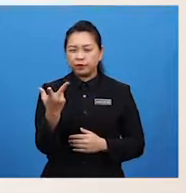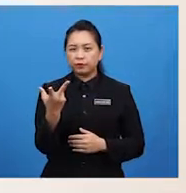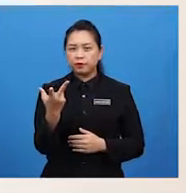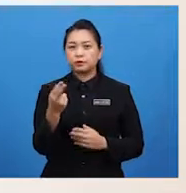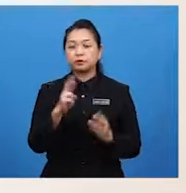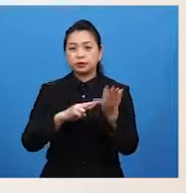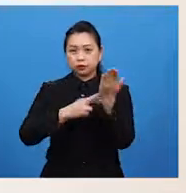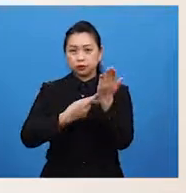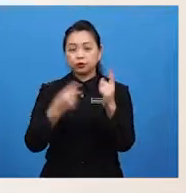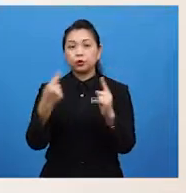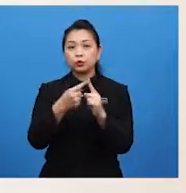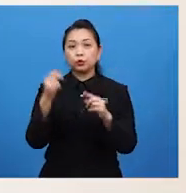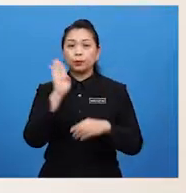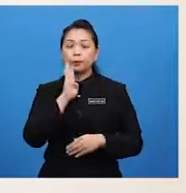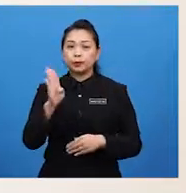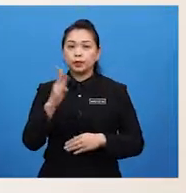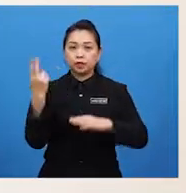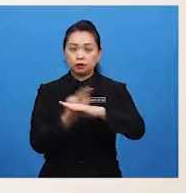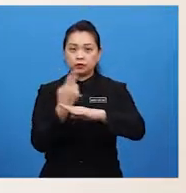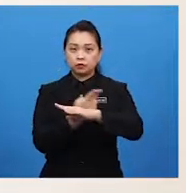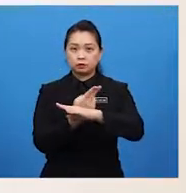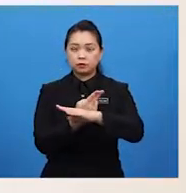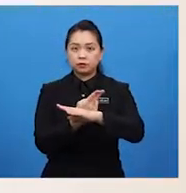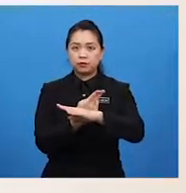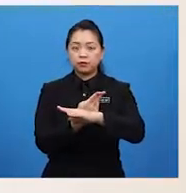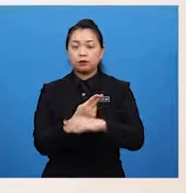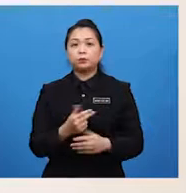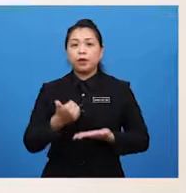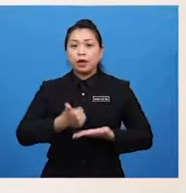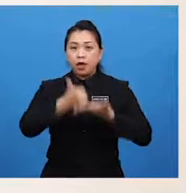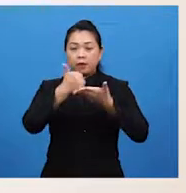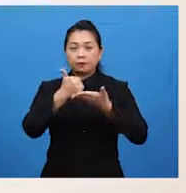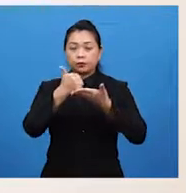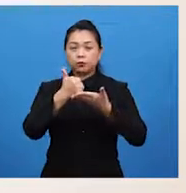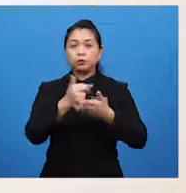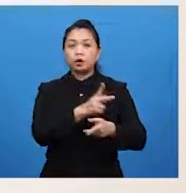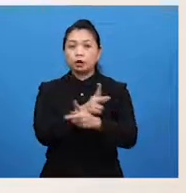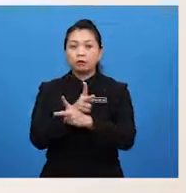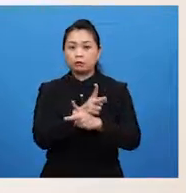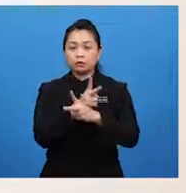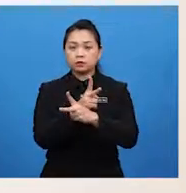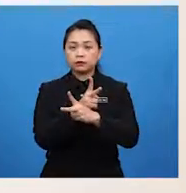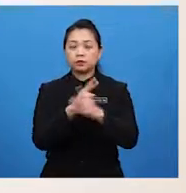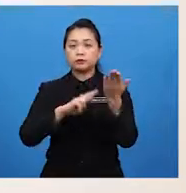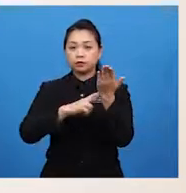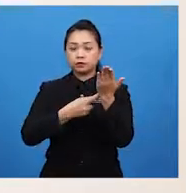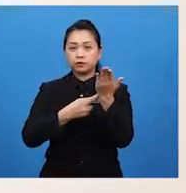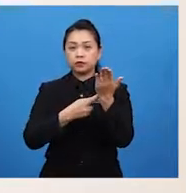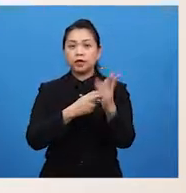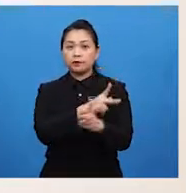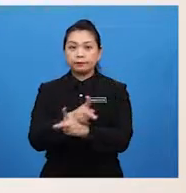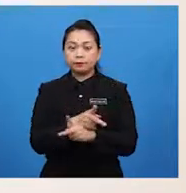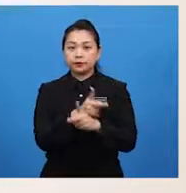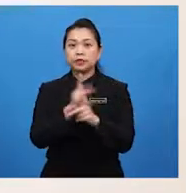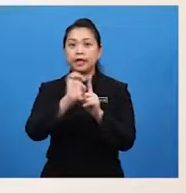consumed. Thus, being less wasteful helps to conserve resources and preserve the